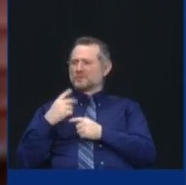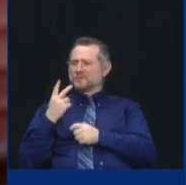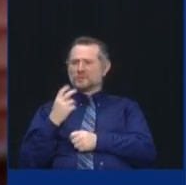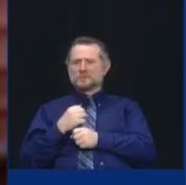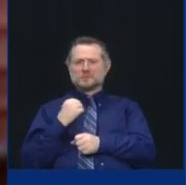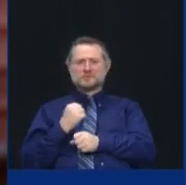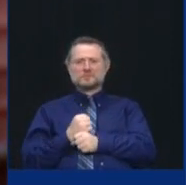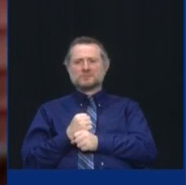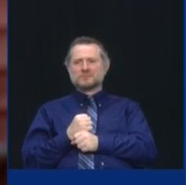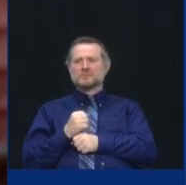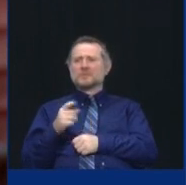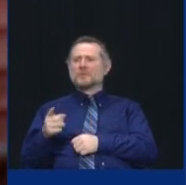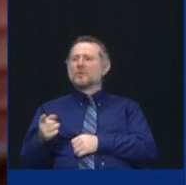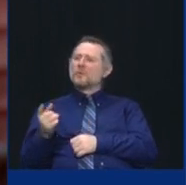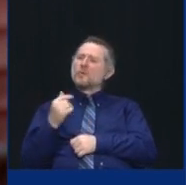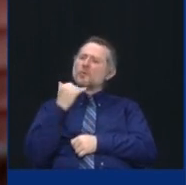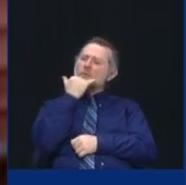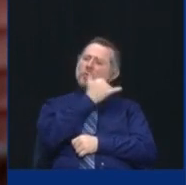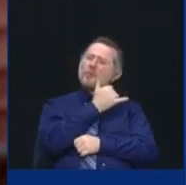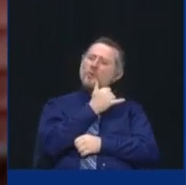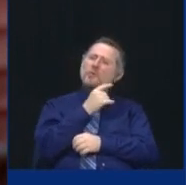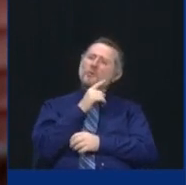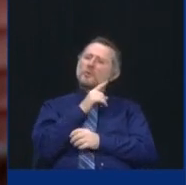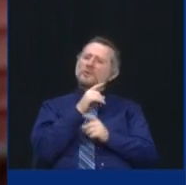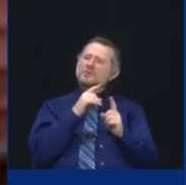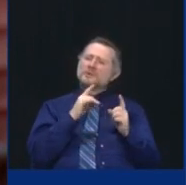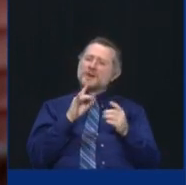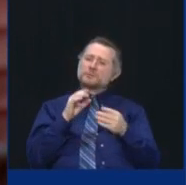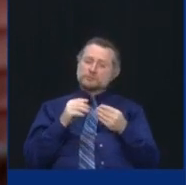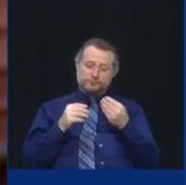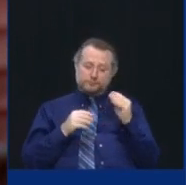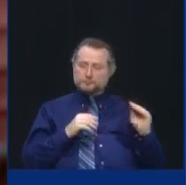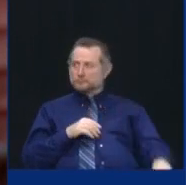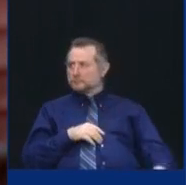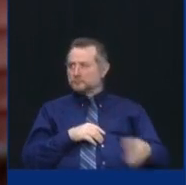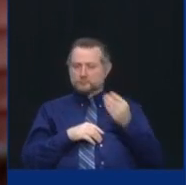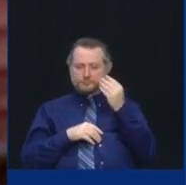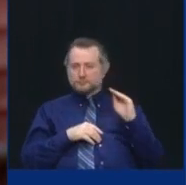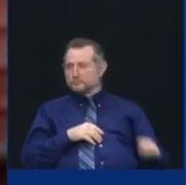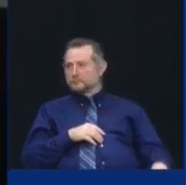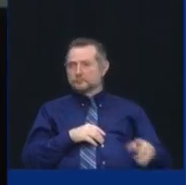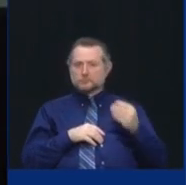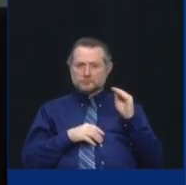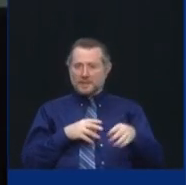call 1-800 for help. That doesn't work.